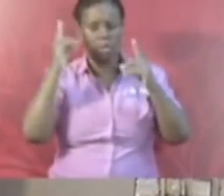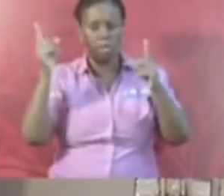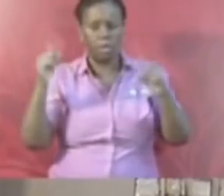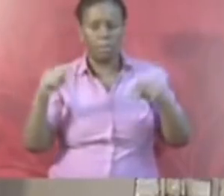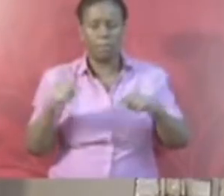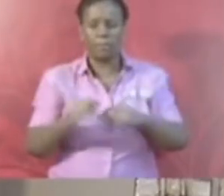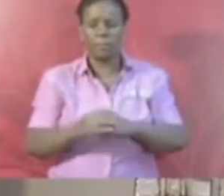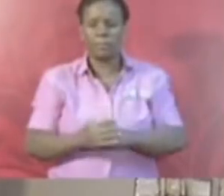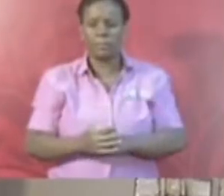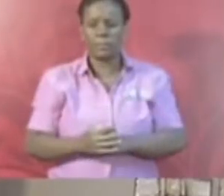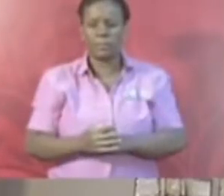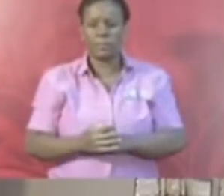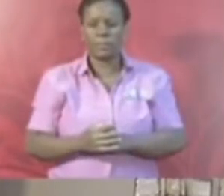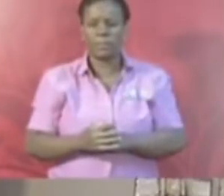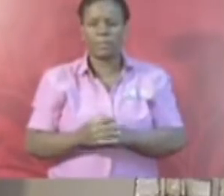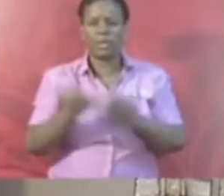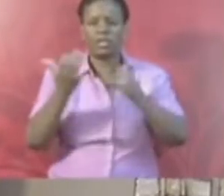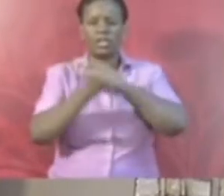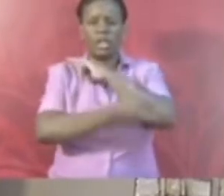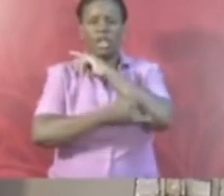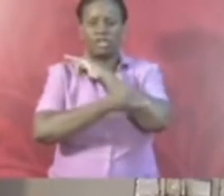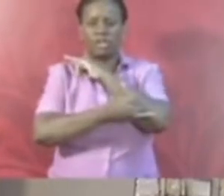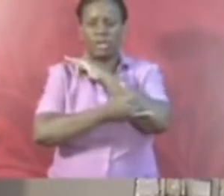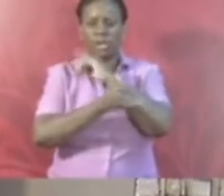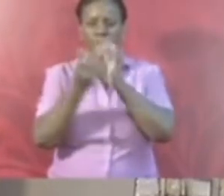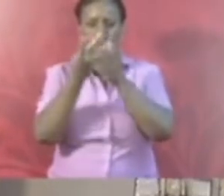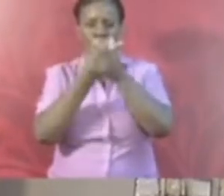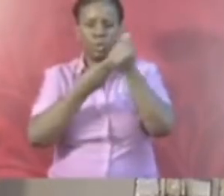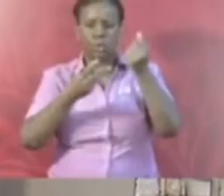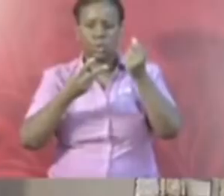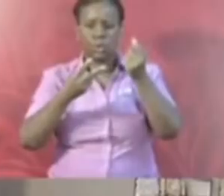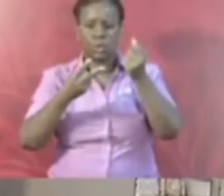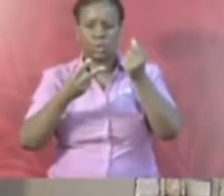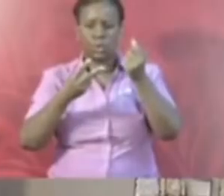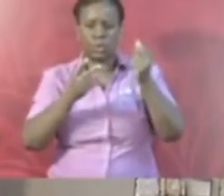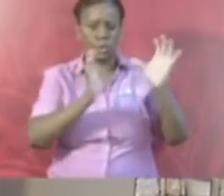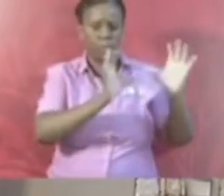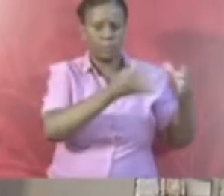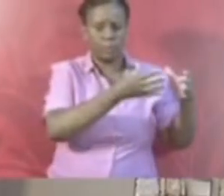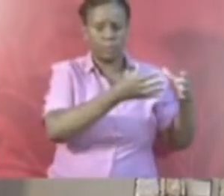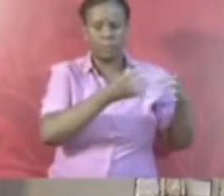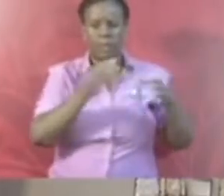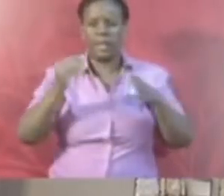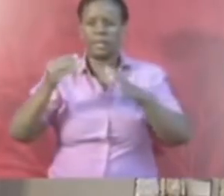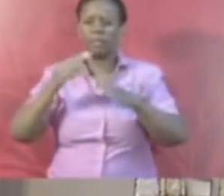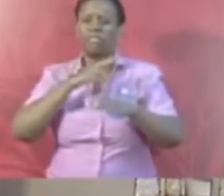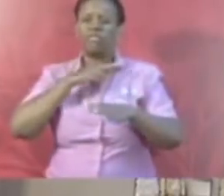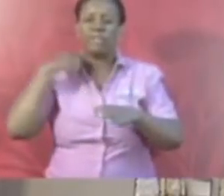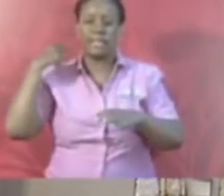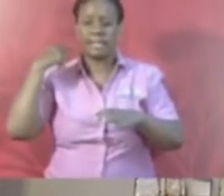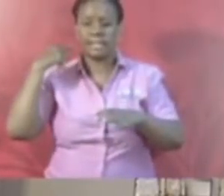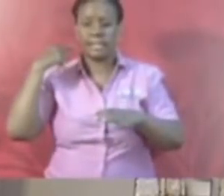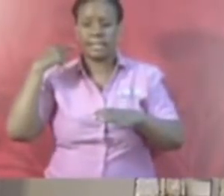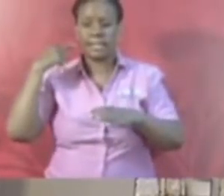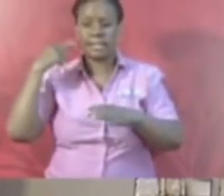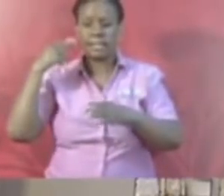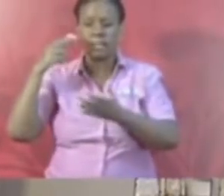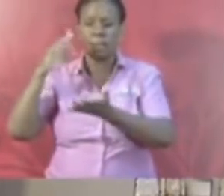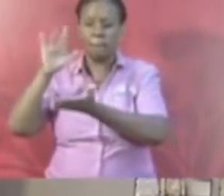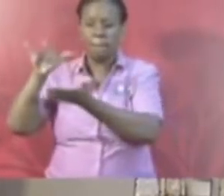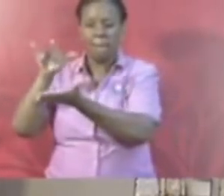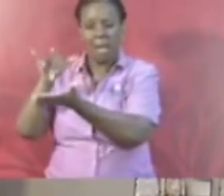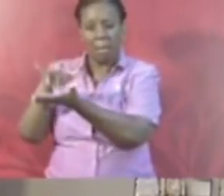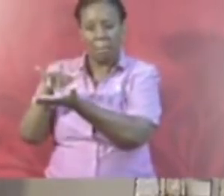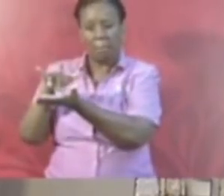out into two categories: high risk, medium category, and we deal with persons returning from those countries in a